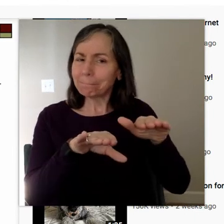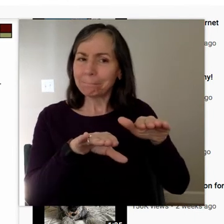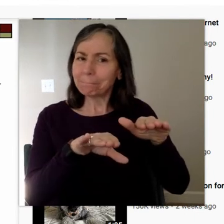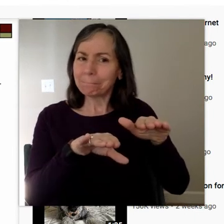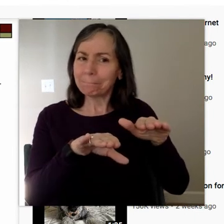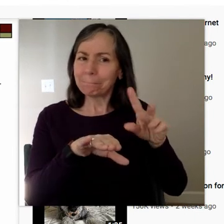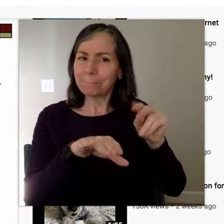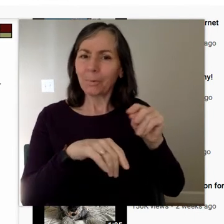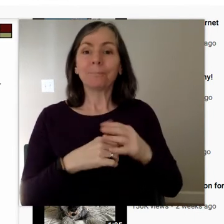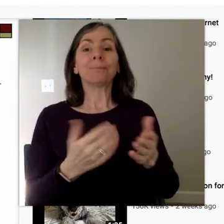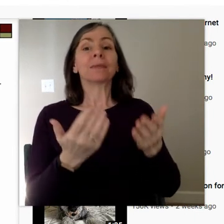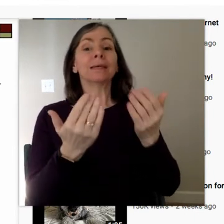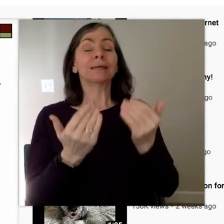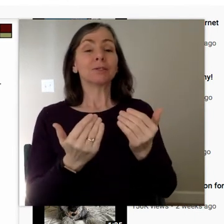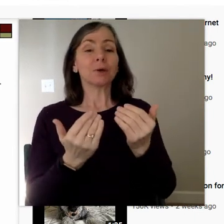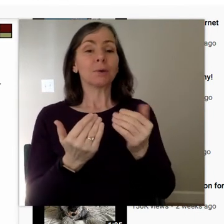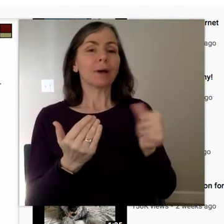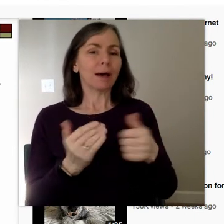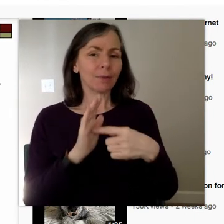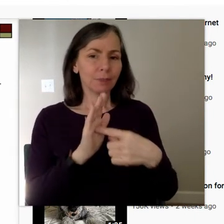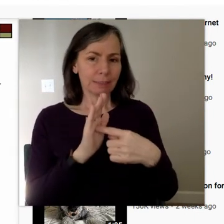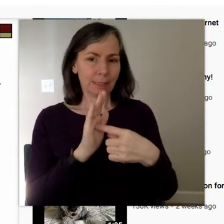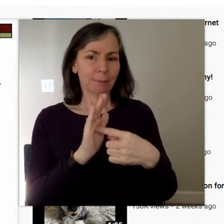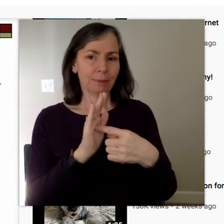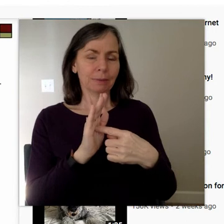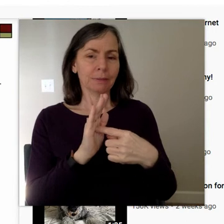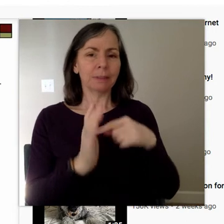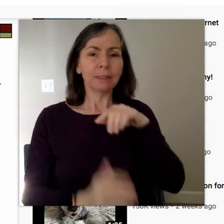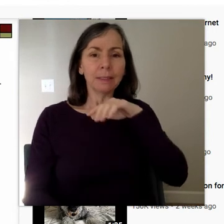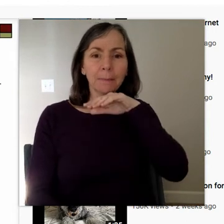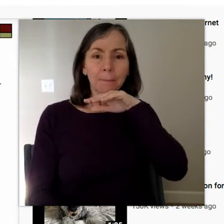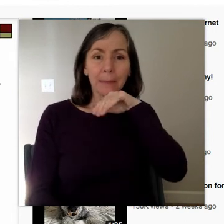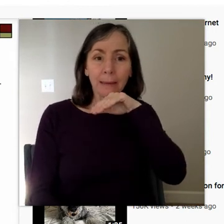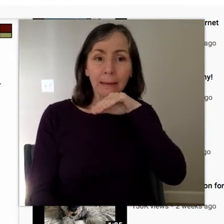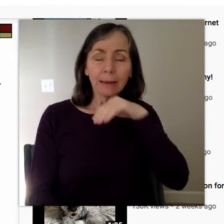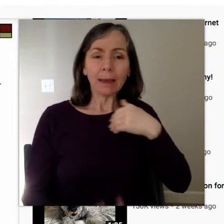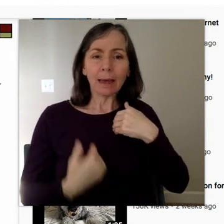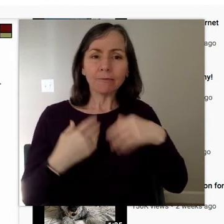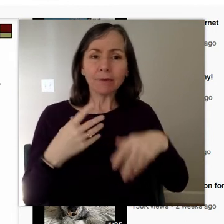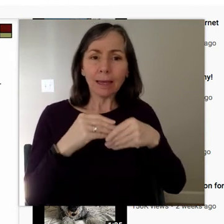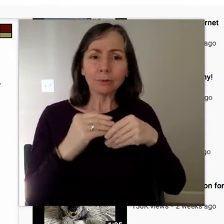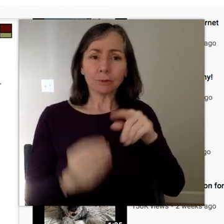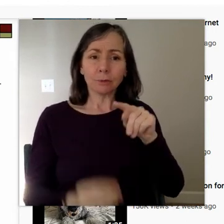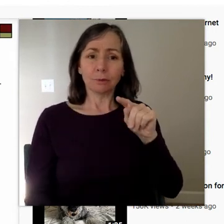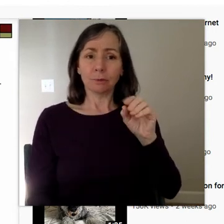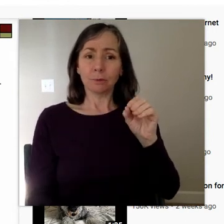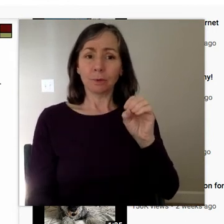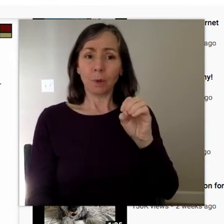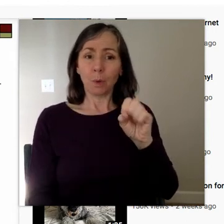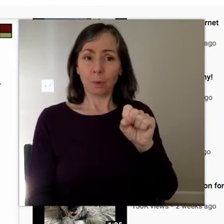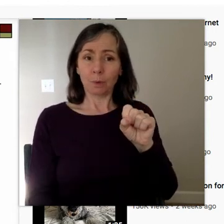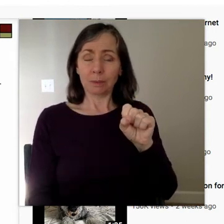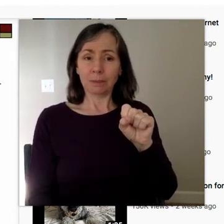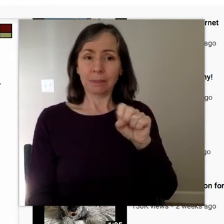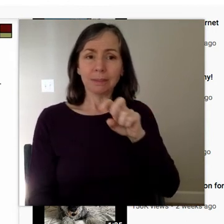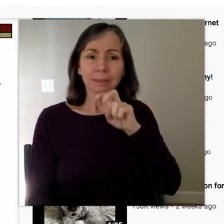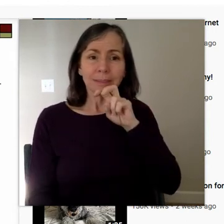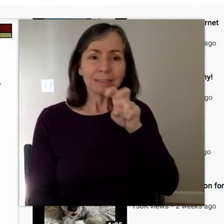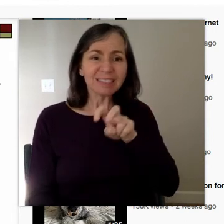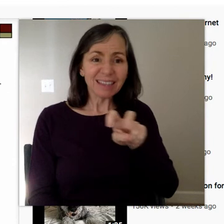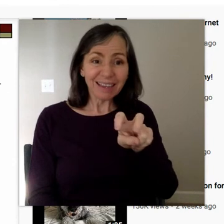We have other examples here. Pigs have extra toes. Snakes also have hip and